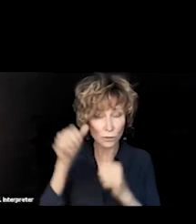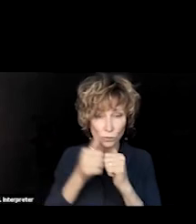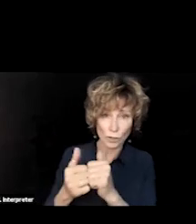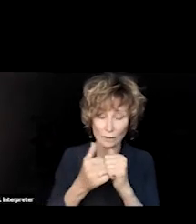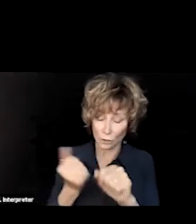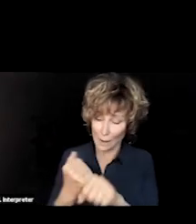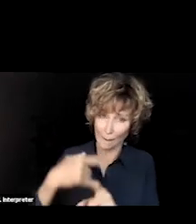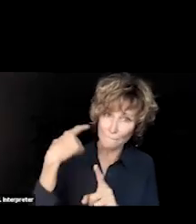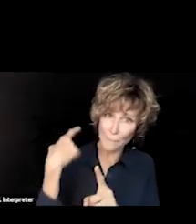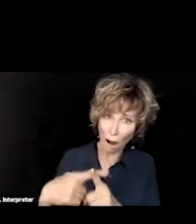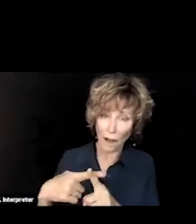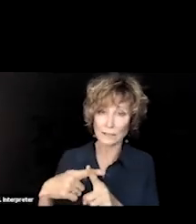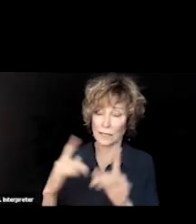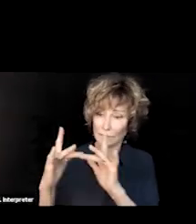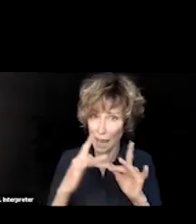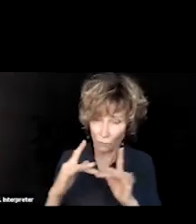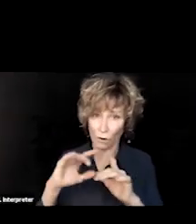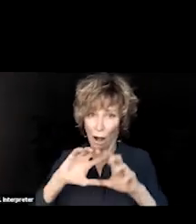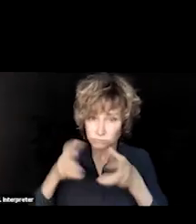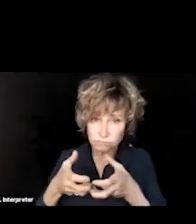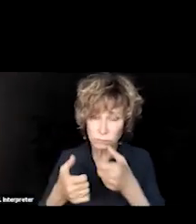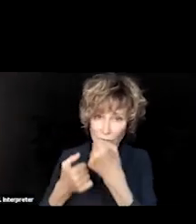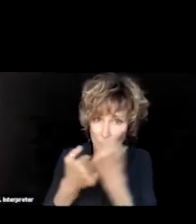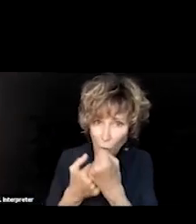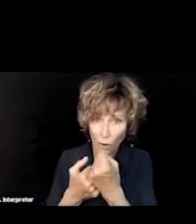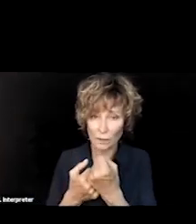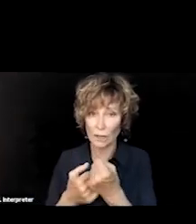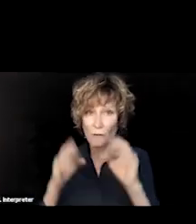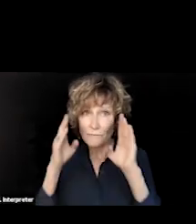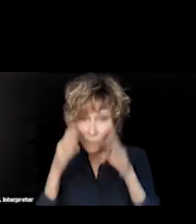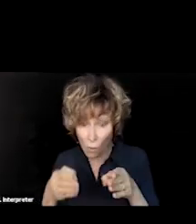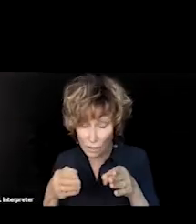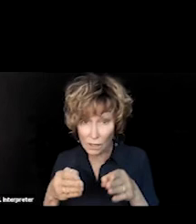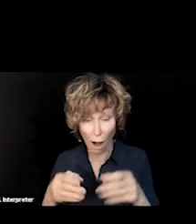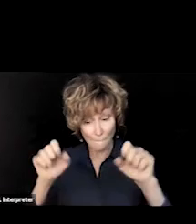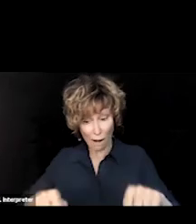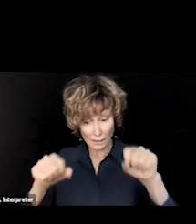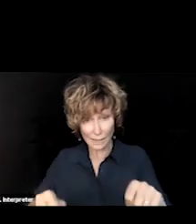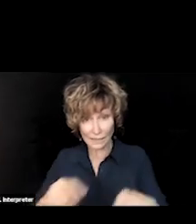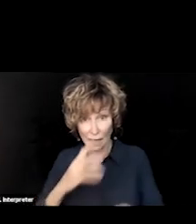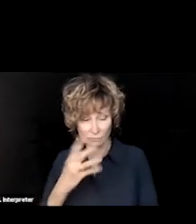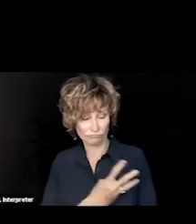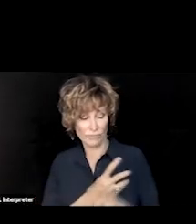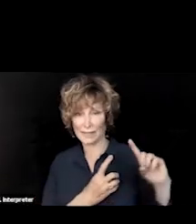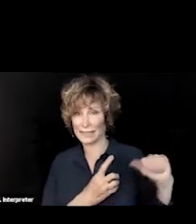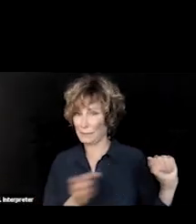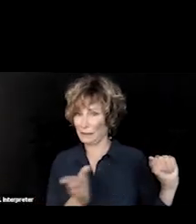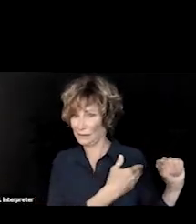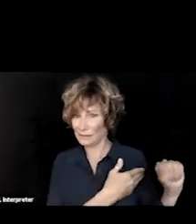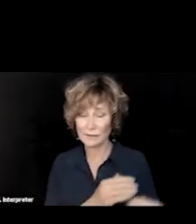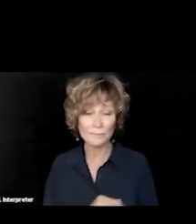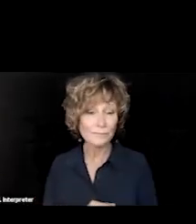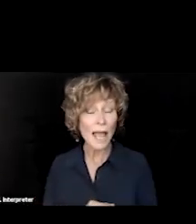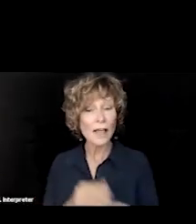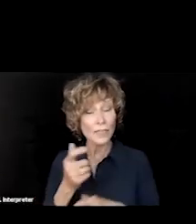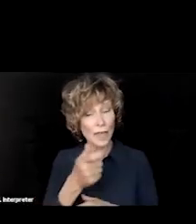a positive network of support focused on possibilities, not disabilities. The